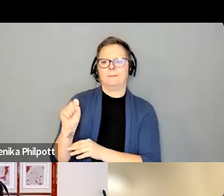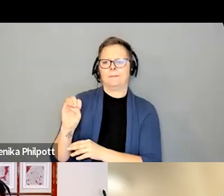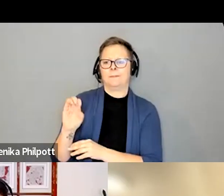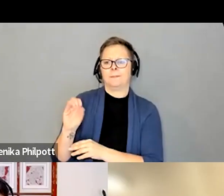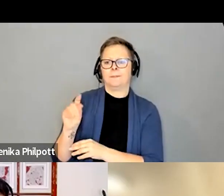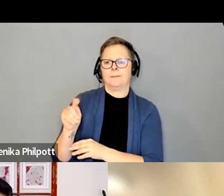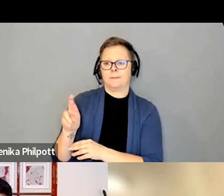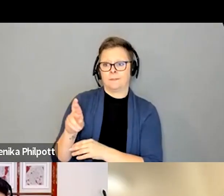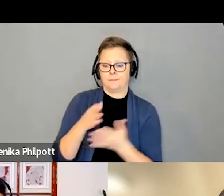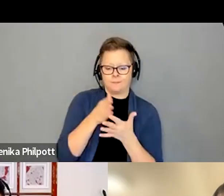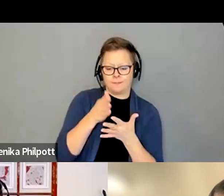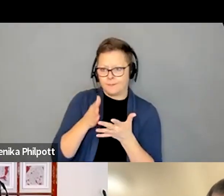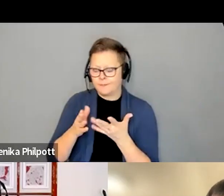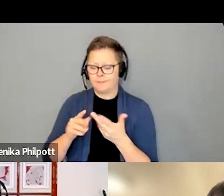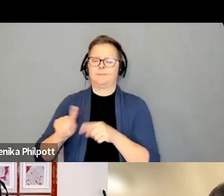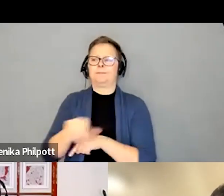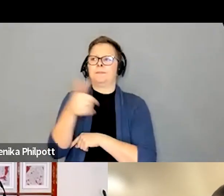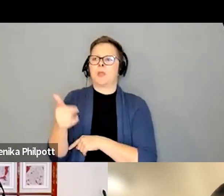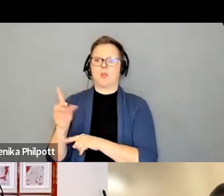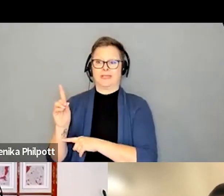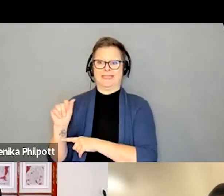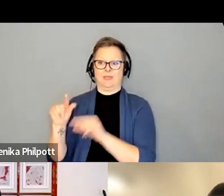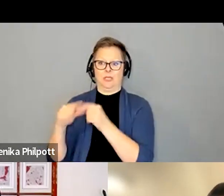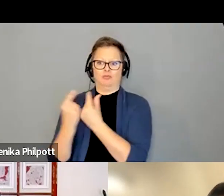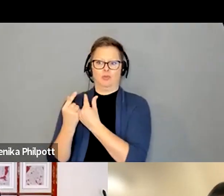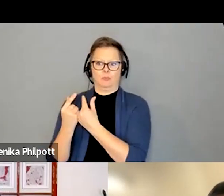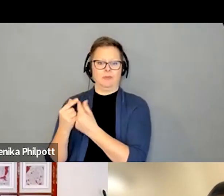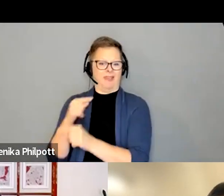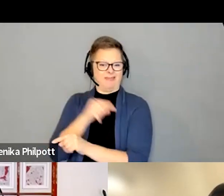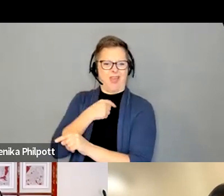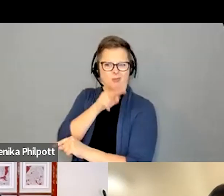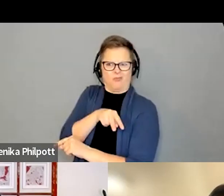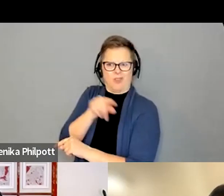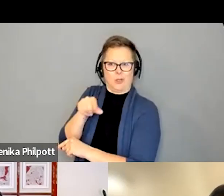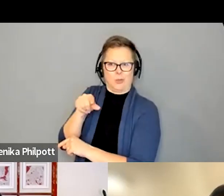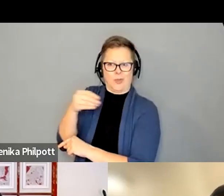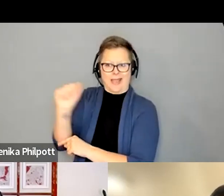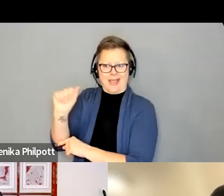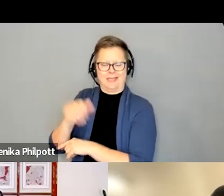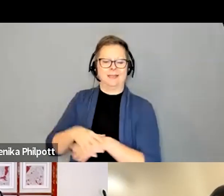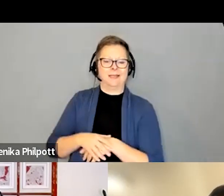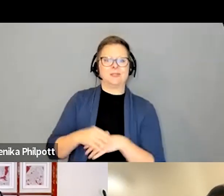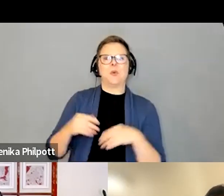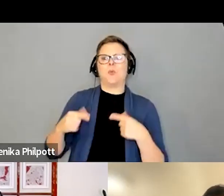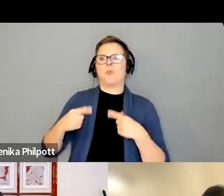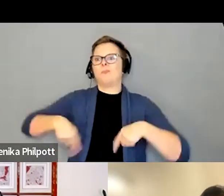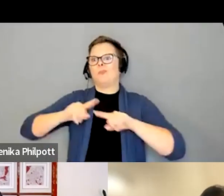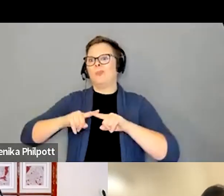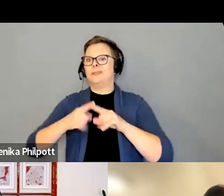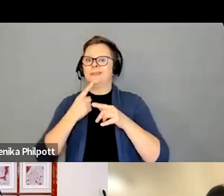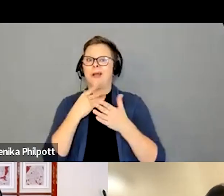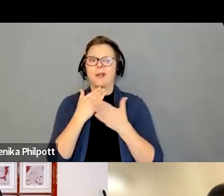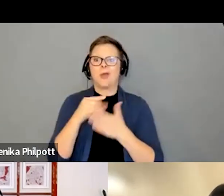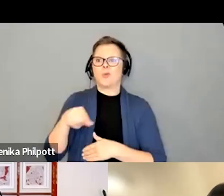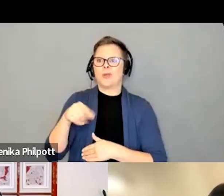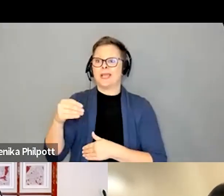about disability group in the Q&A, and as we move into the question and answer period in the networking session, I am